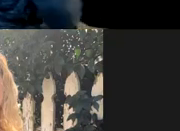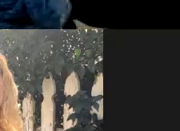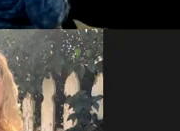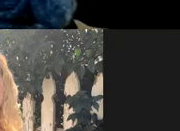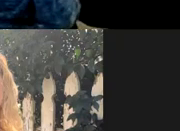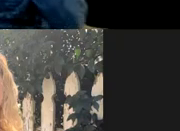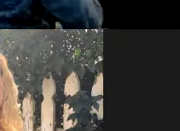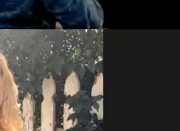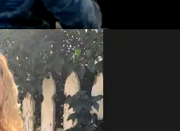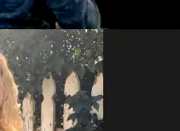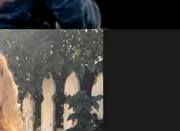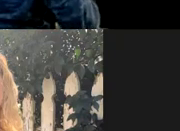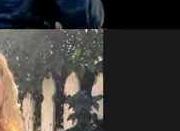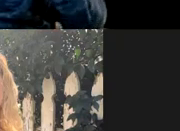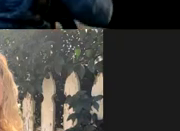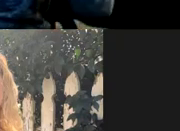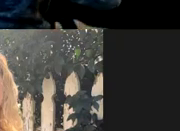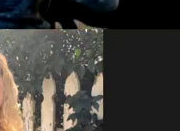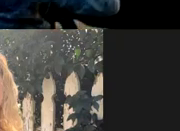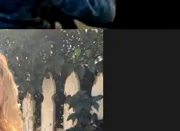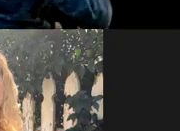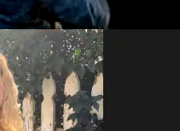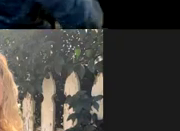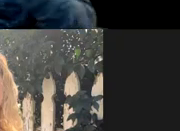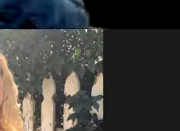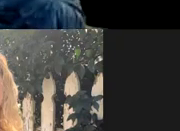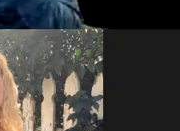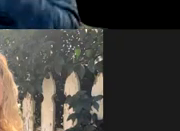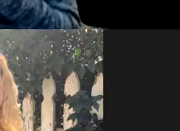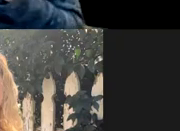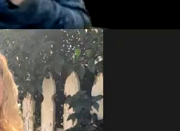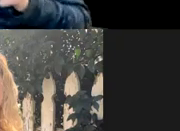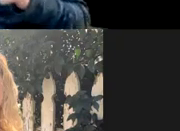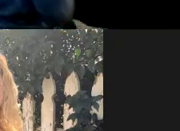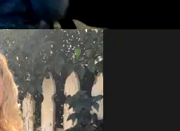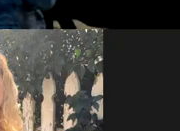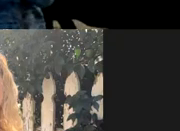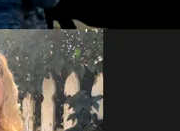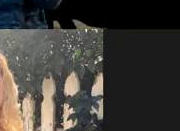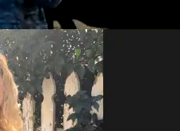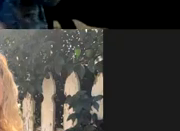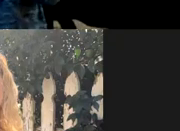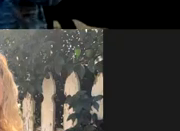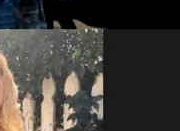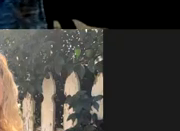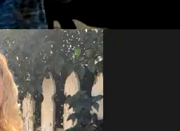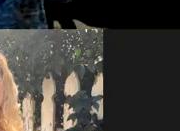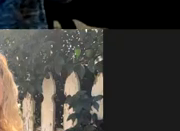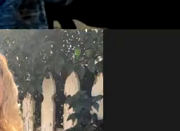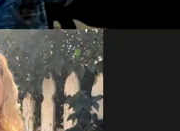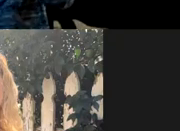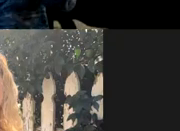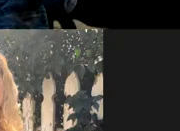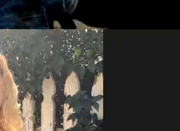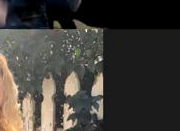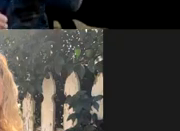General, they received complaints of source of funds violations of housing providers who were not accepting voucher